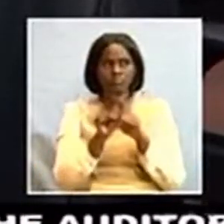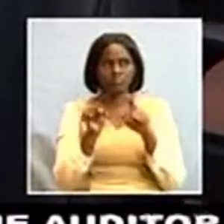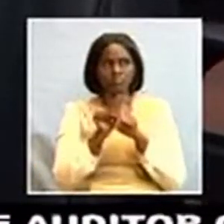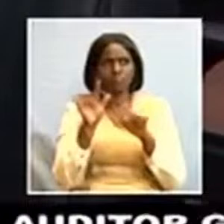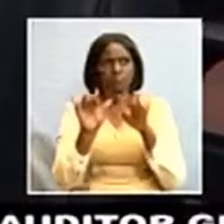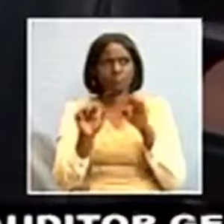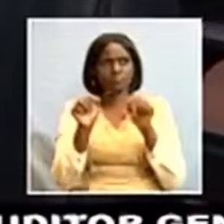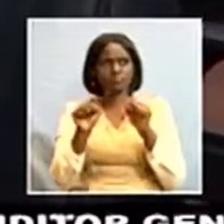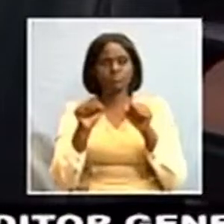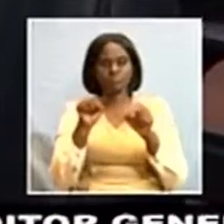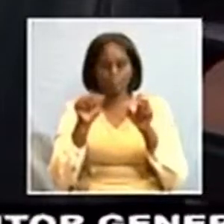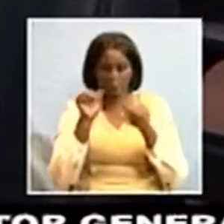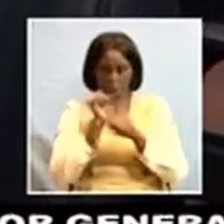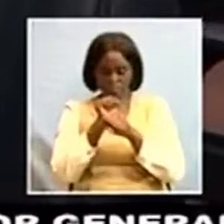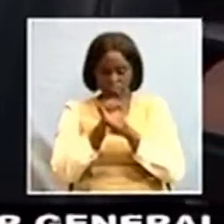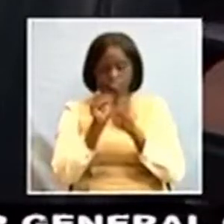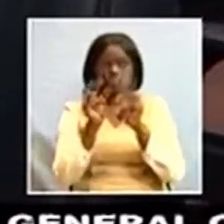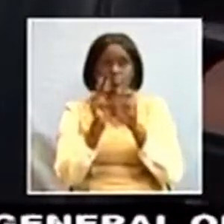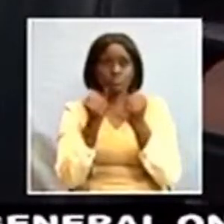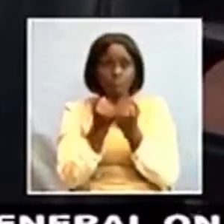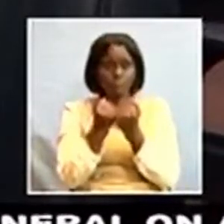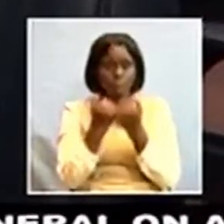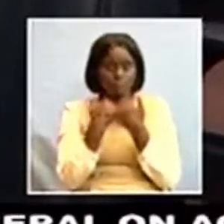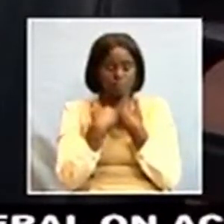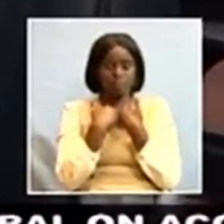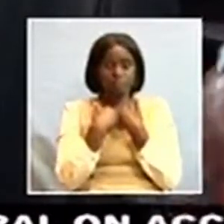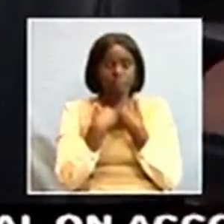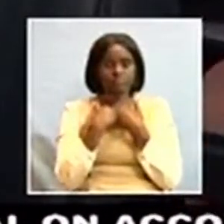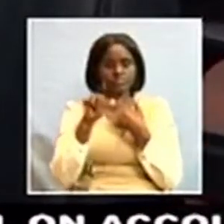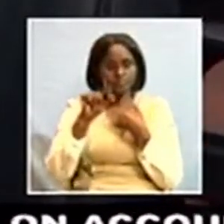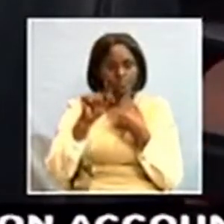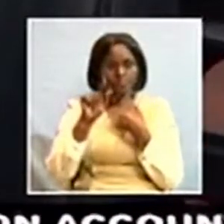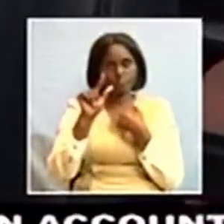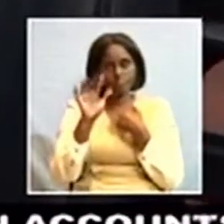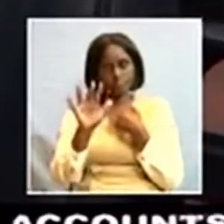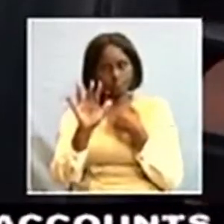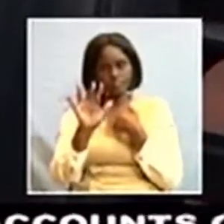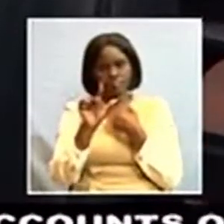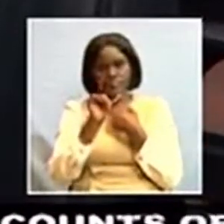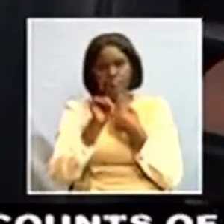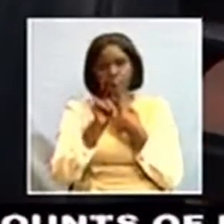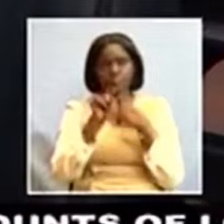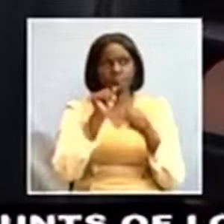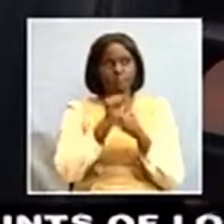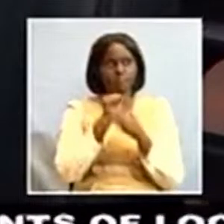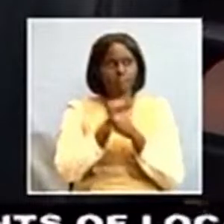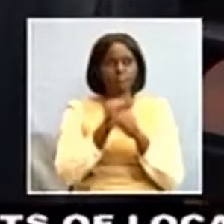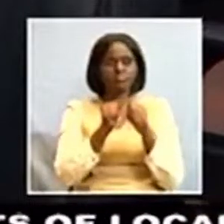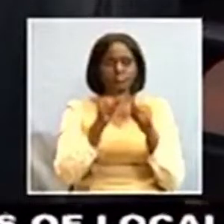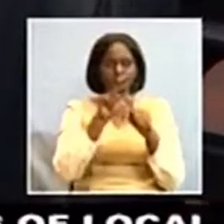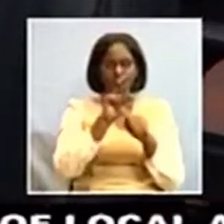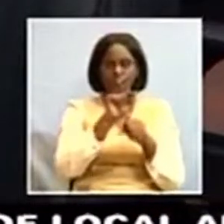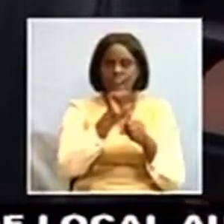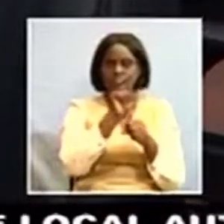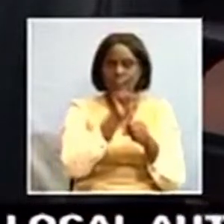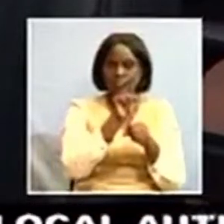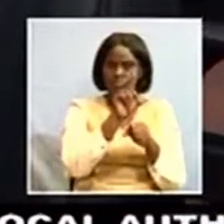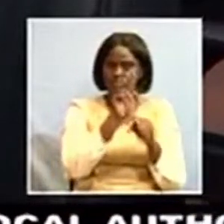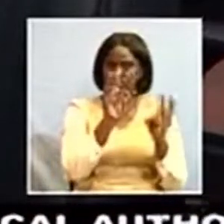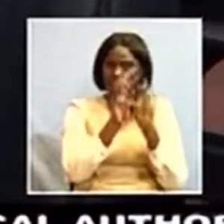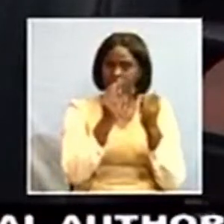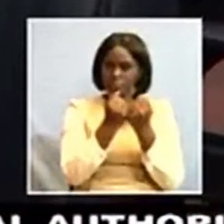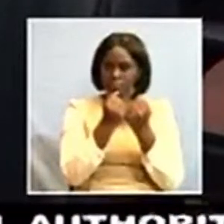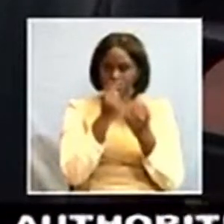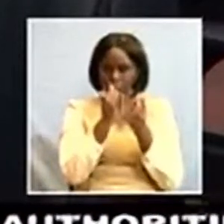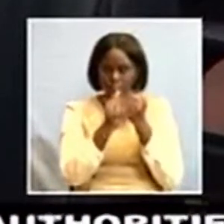balances mechanical workshop. They have got 2021, 2021, 2022, 23, 24, just like that.